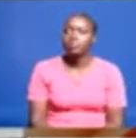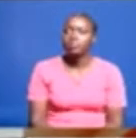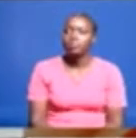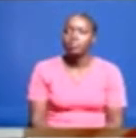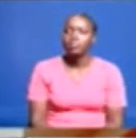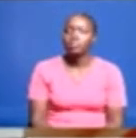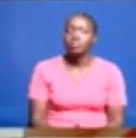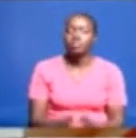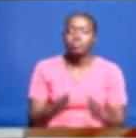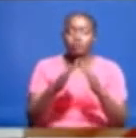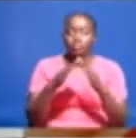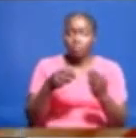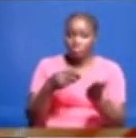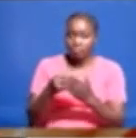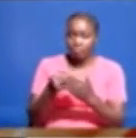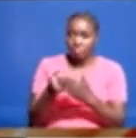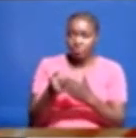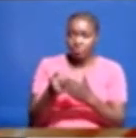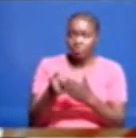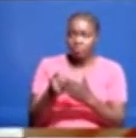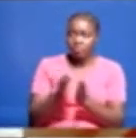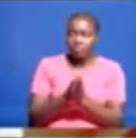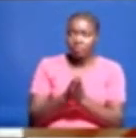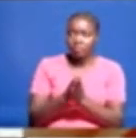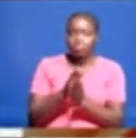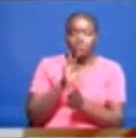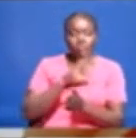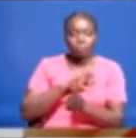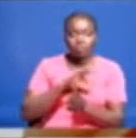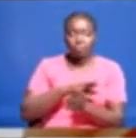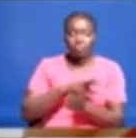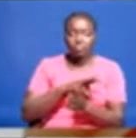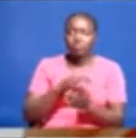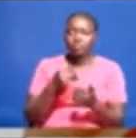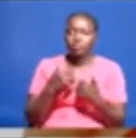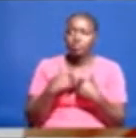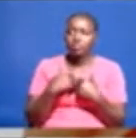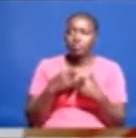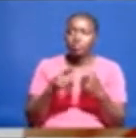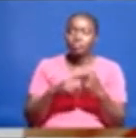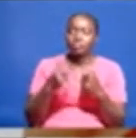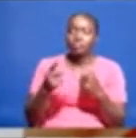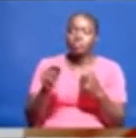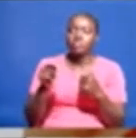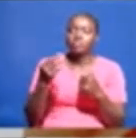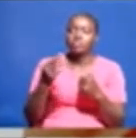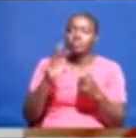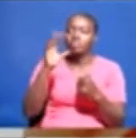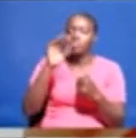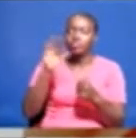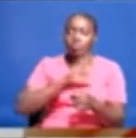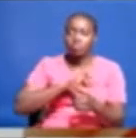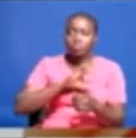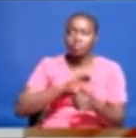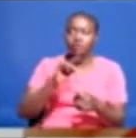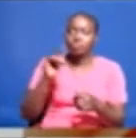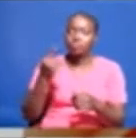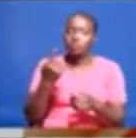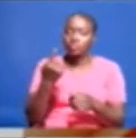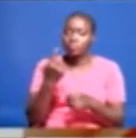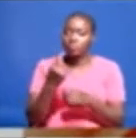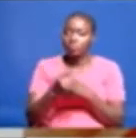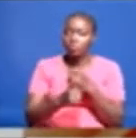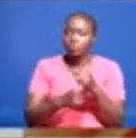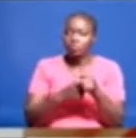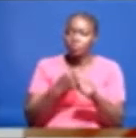Housing Finance has swung into profitability, posting a 62.3% profit in the first year, period